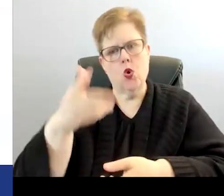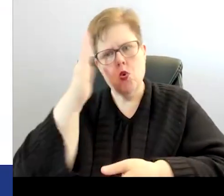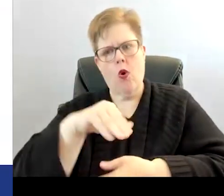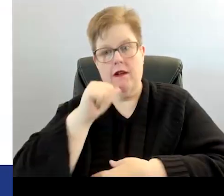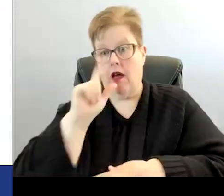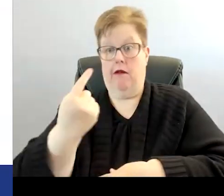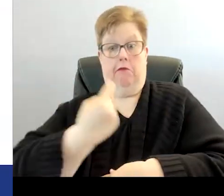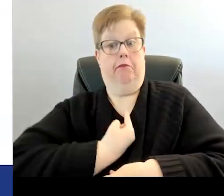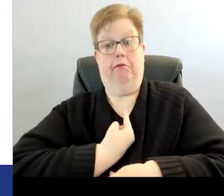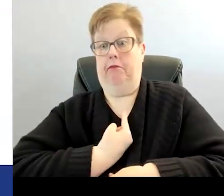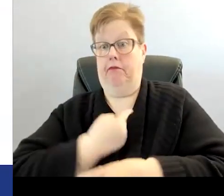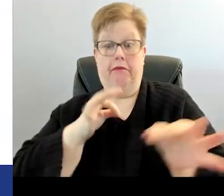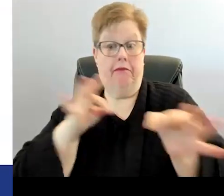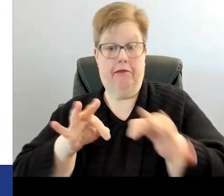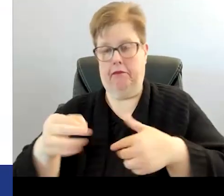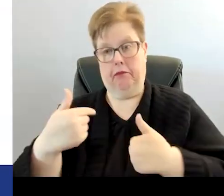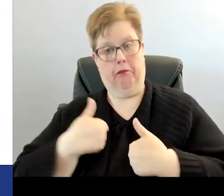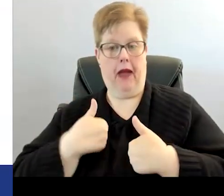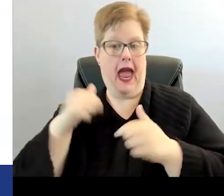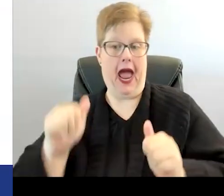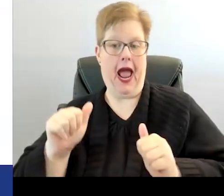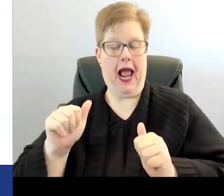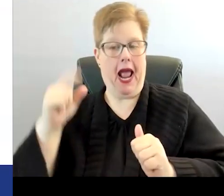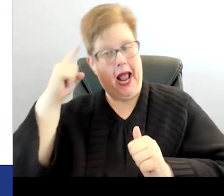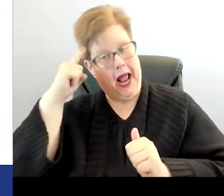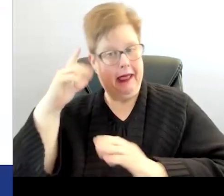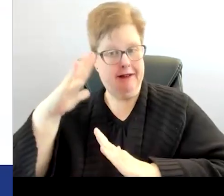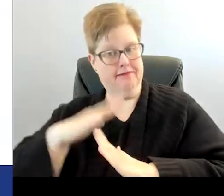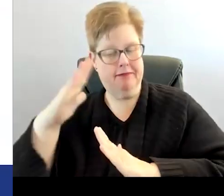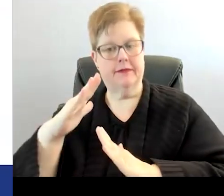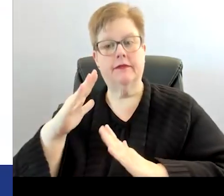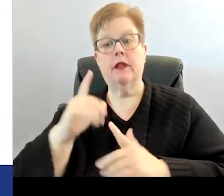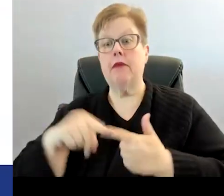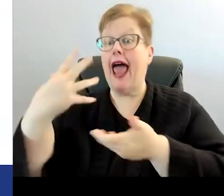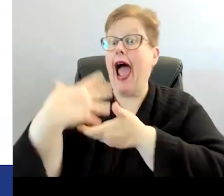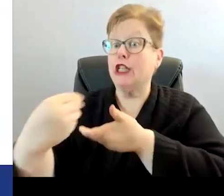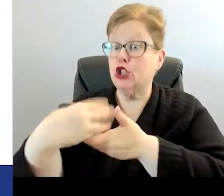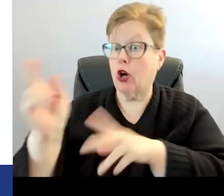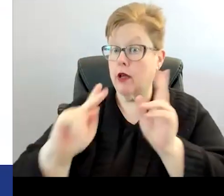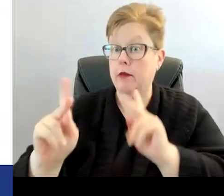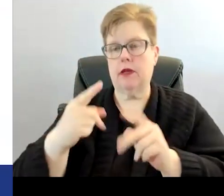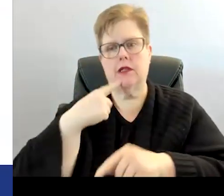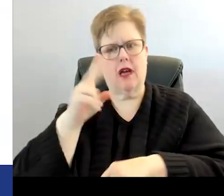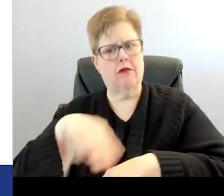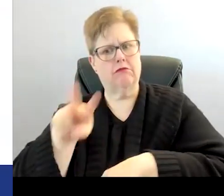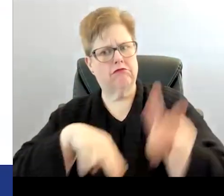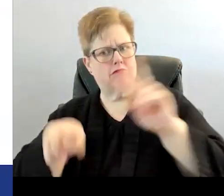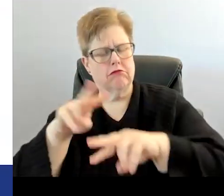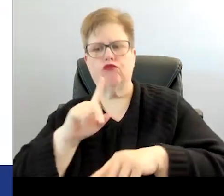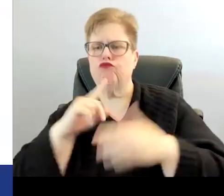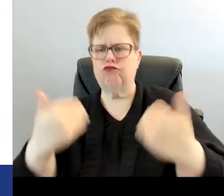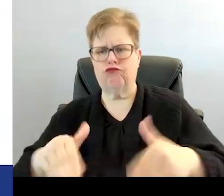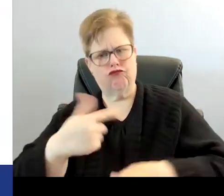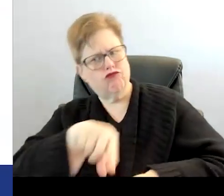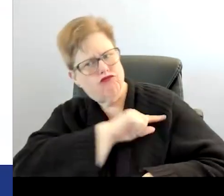just me telling you, because I could be biased. External evaluators also have said that you are getting a truly